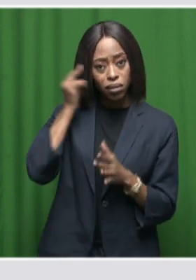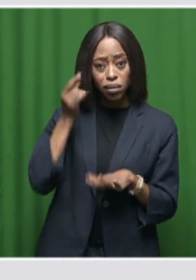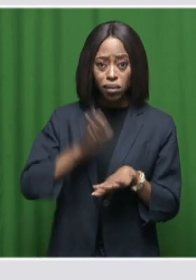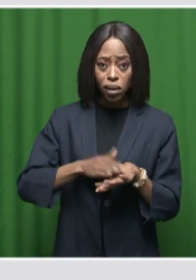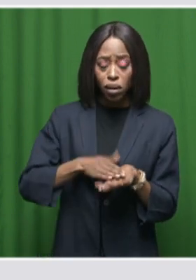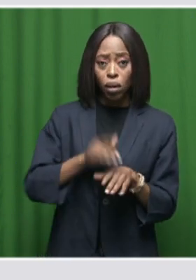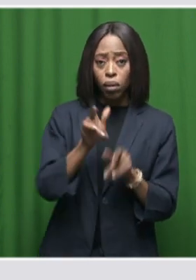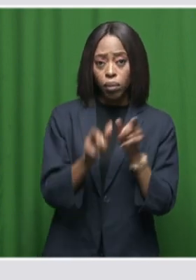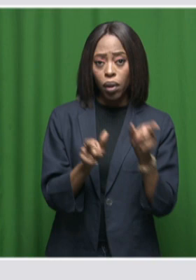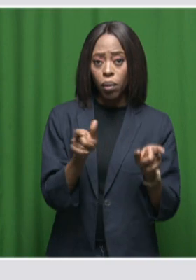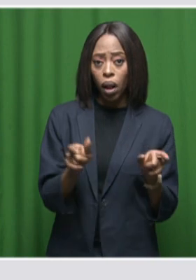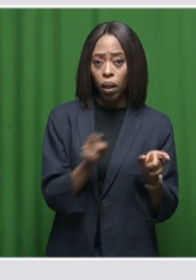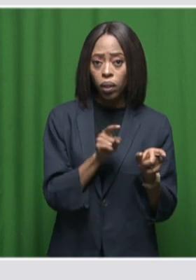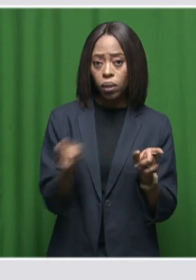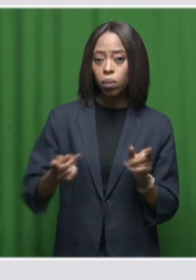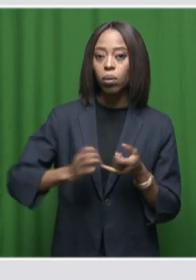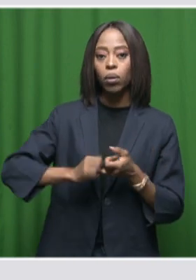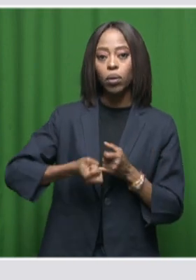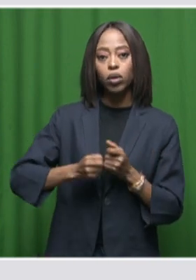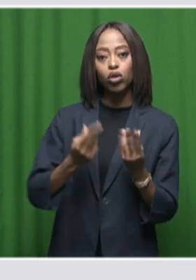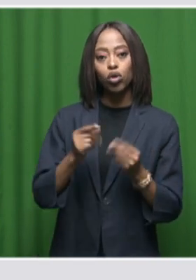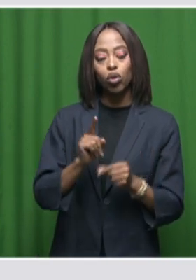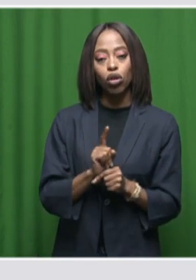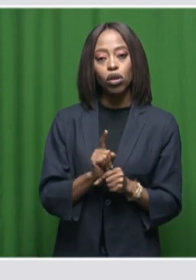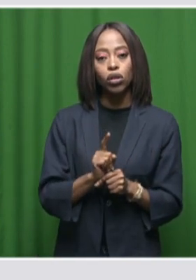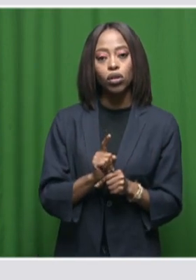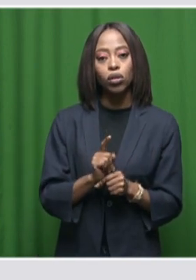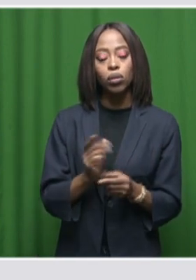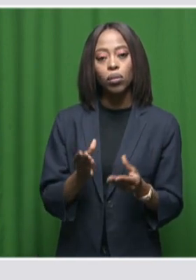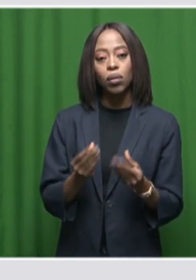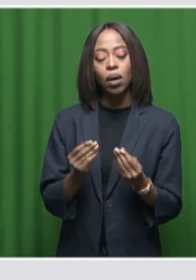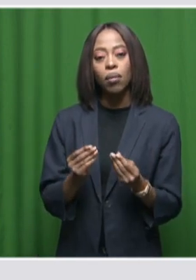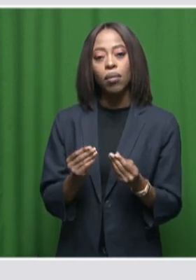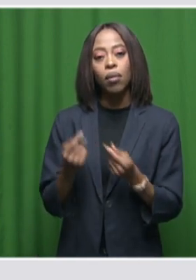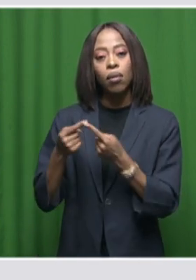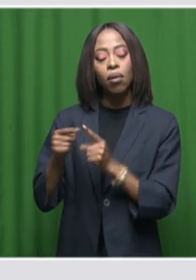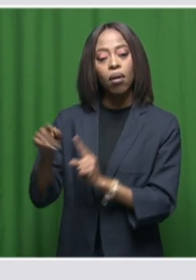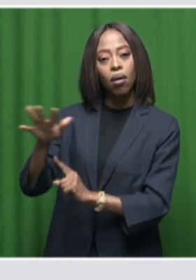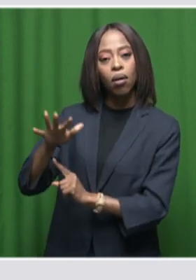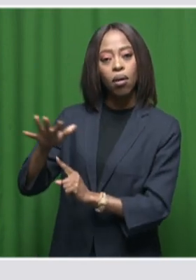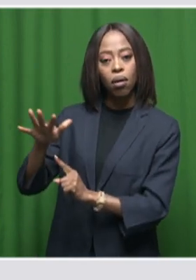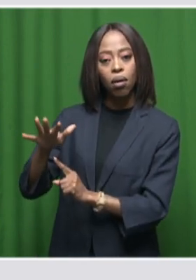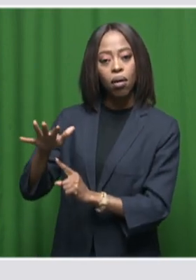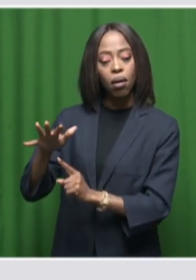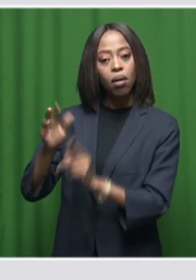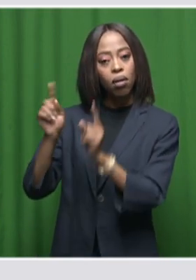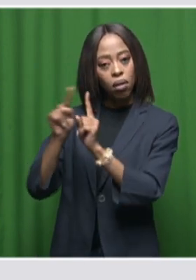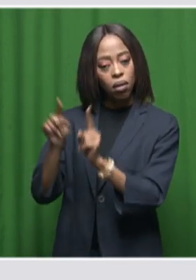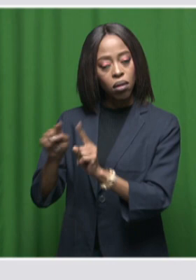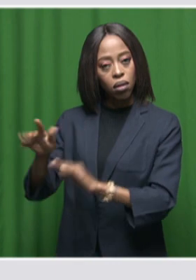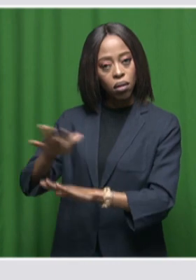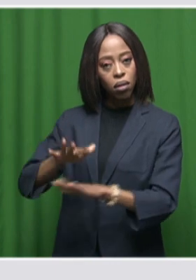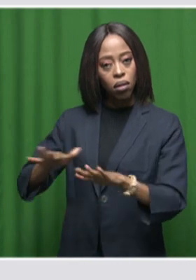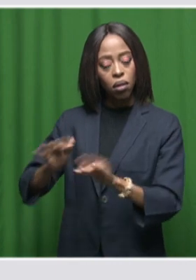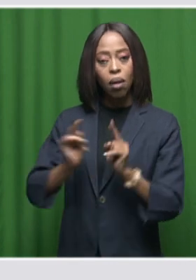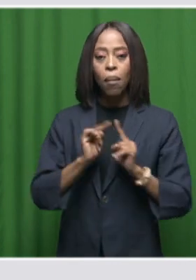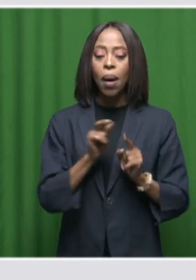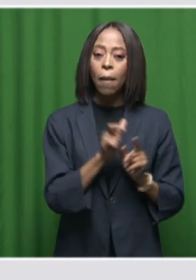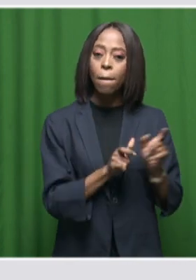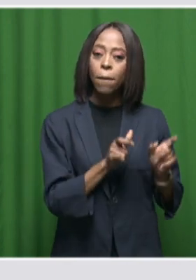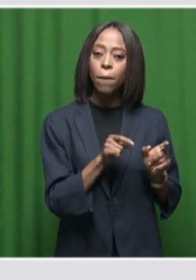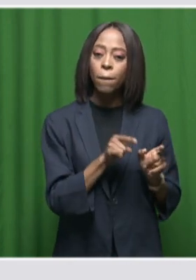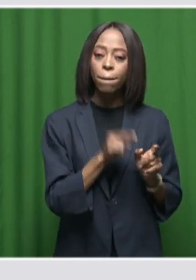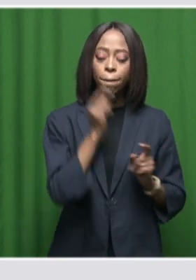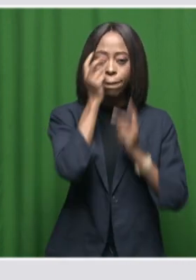story of people who are trying to find utopia. But I think the message is that the people who are searching